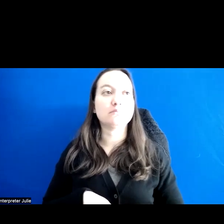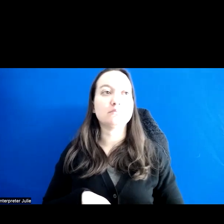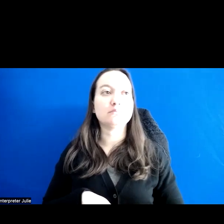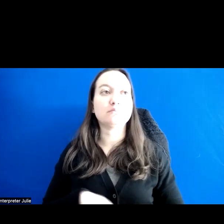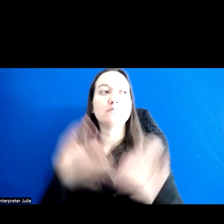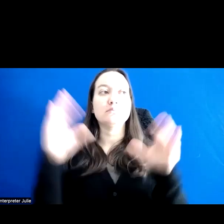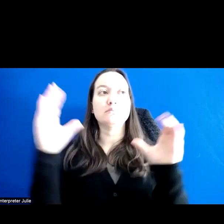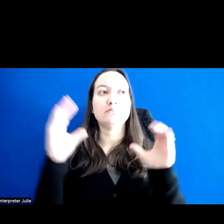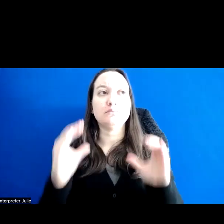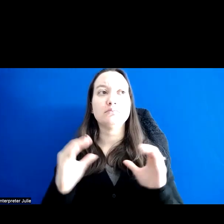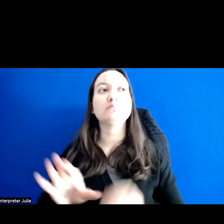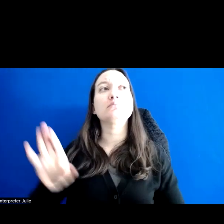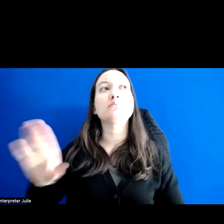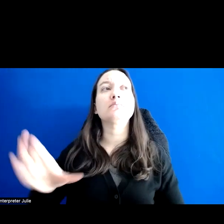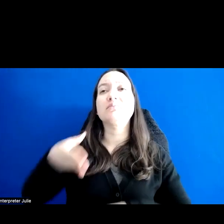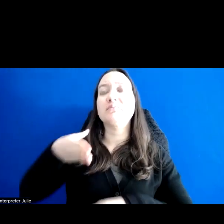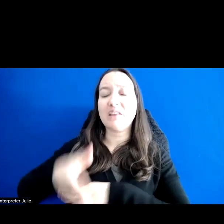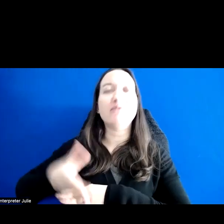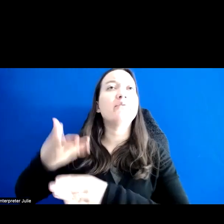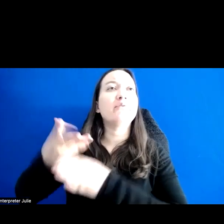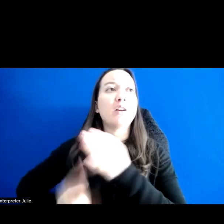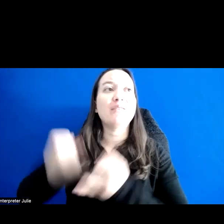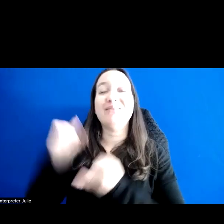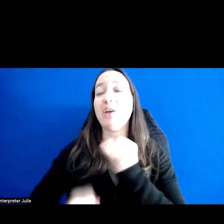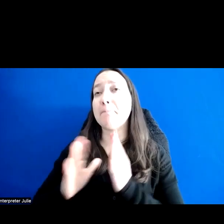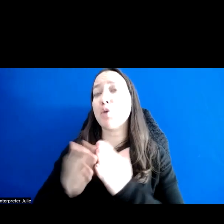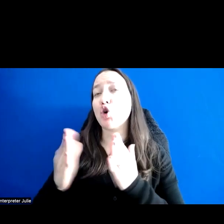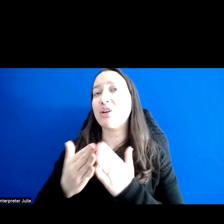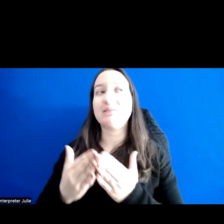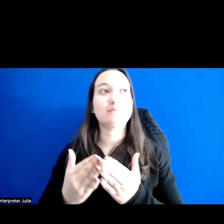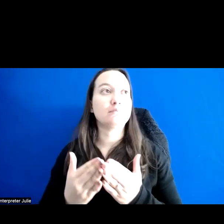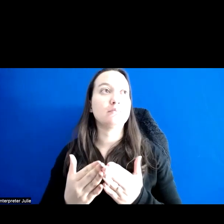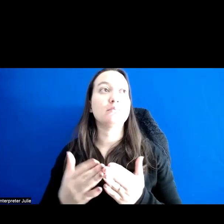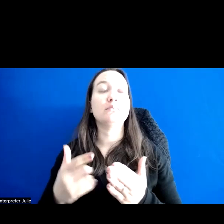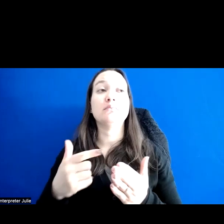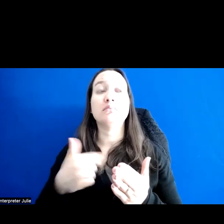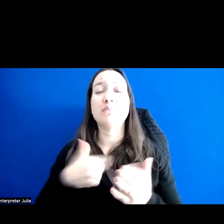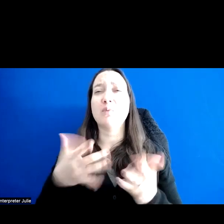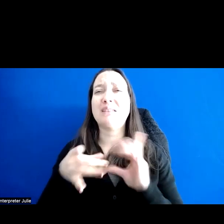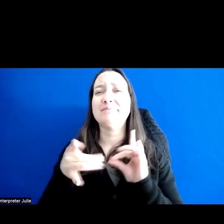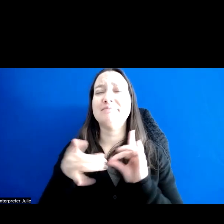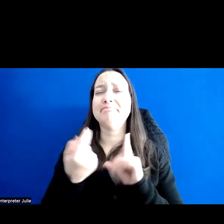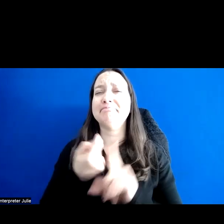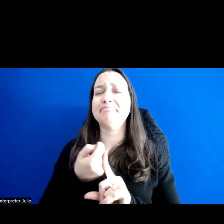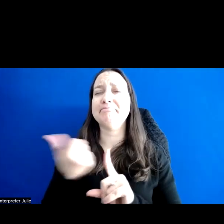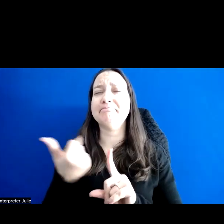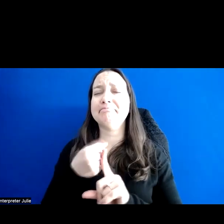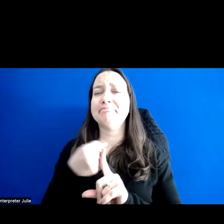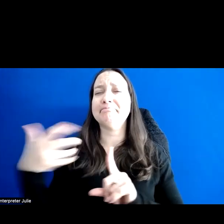Then there's a posthumous final book, which again I want to end up by talking about a little,